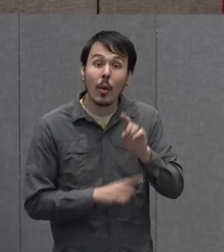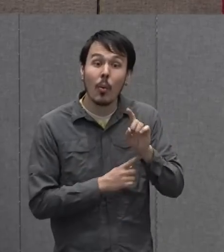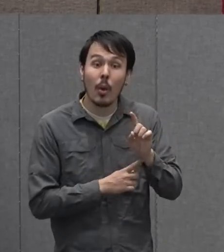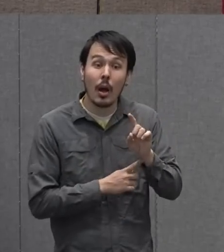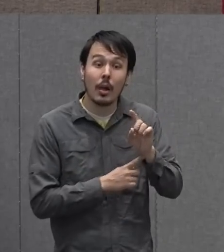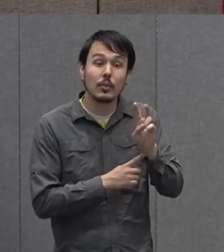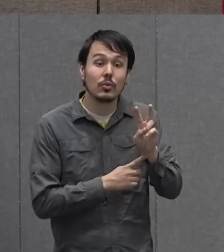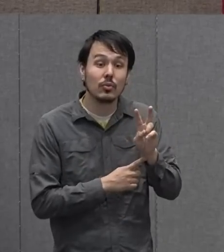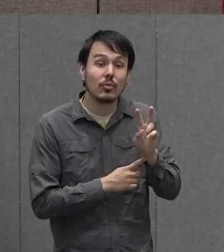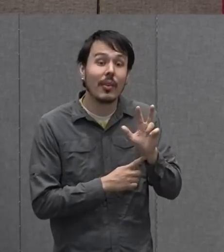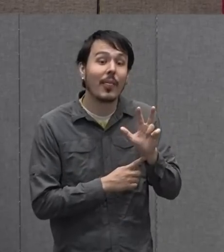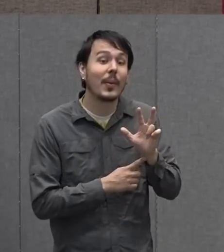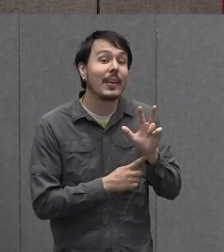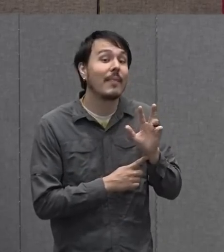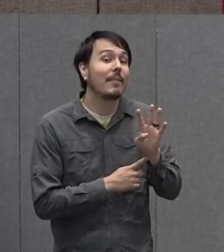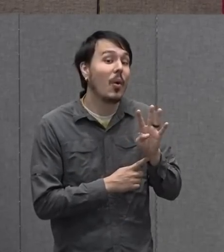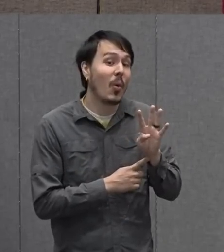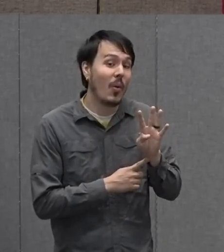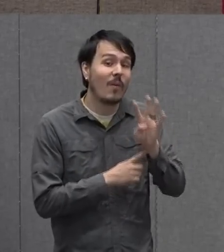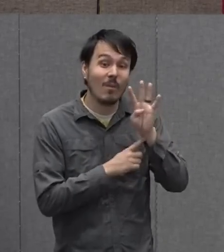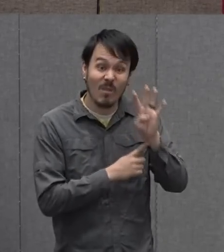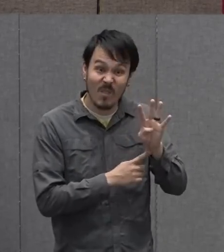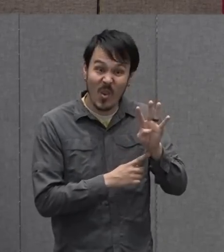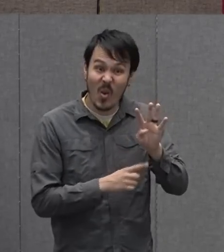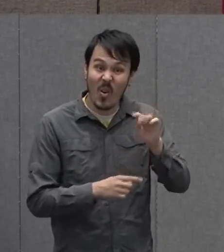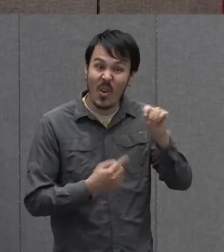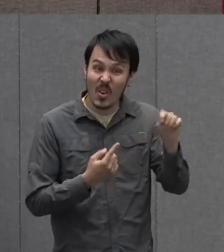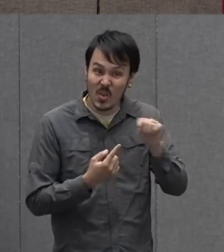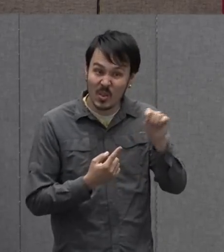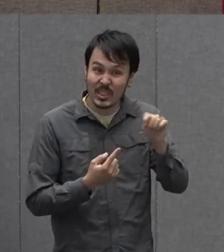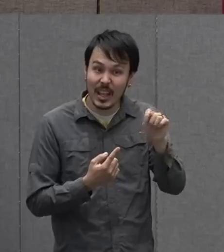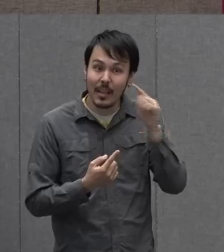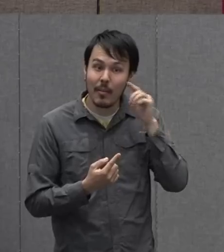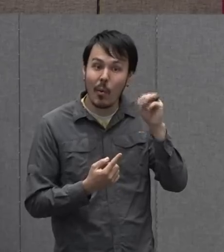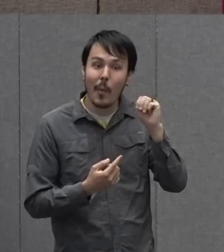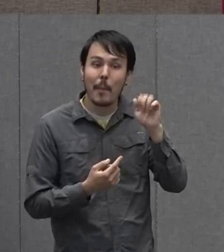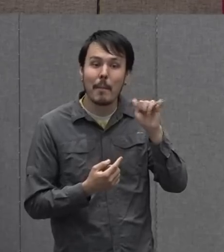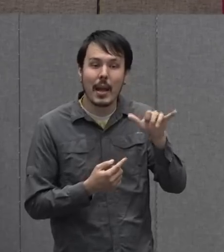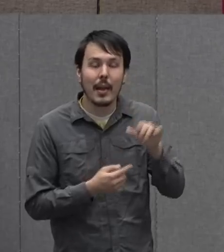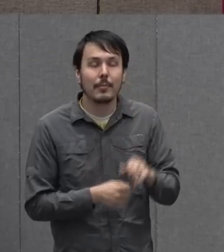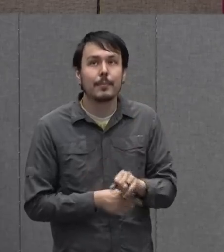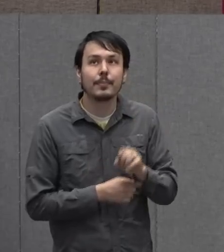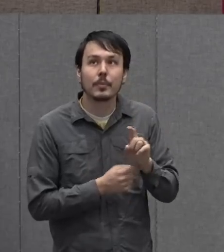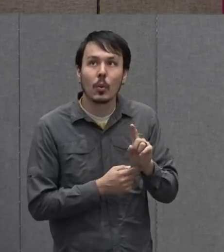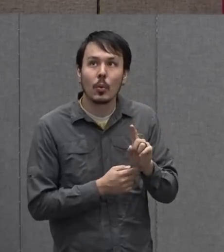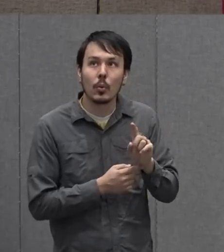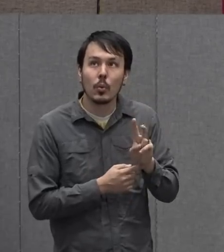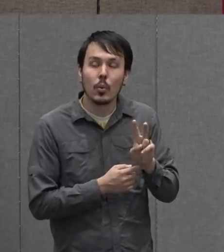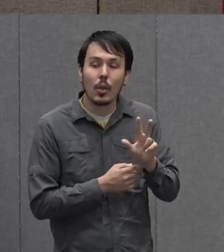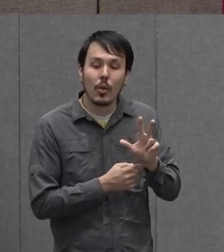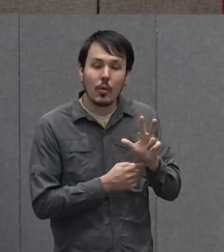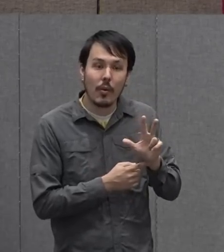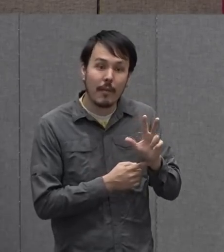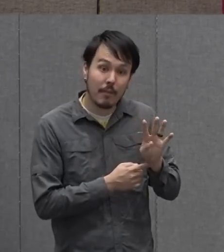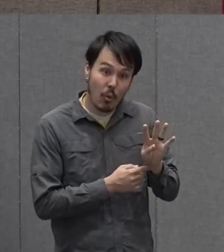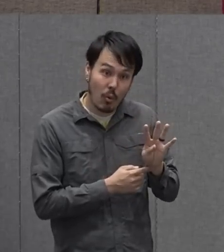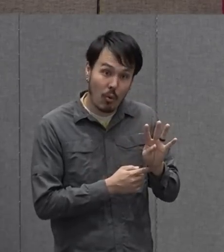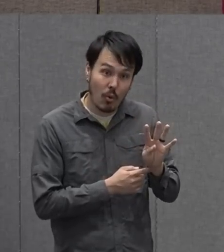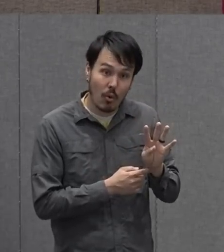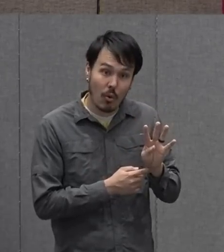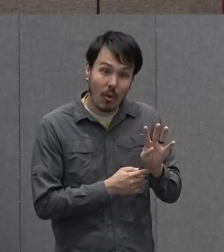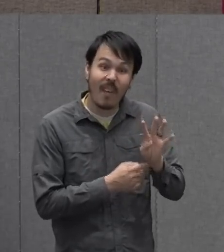2, 3, 4. 4 Tuesdays in May. 1, 2, 3,